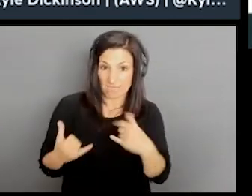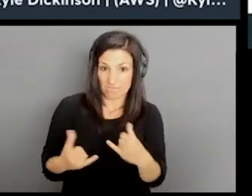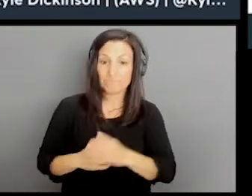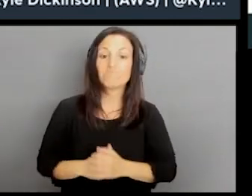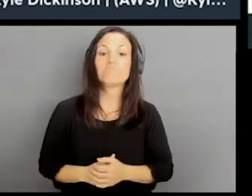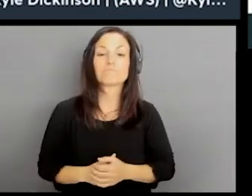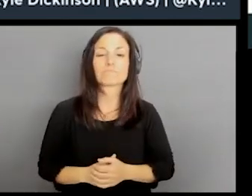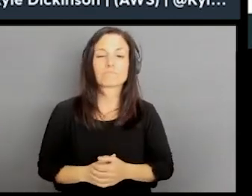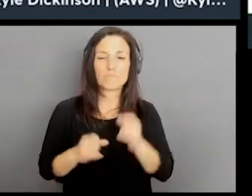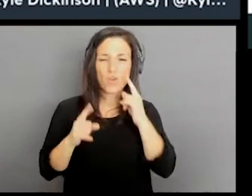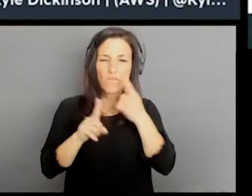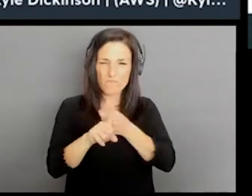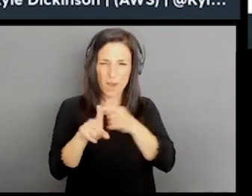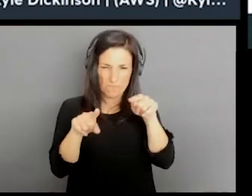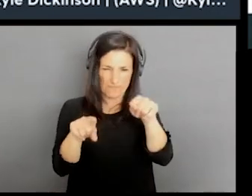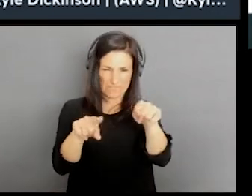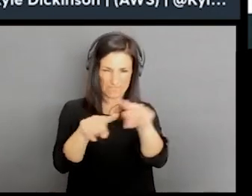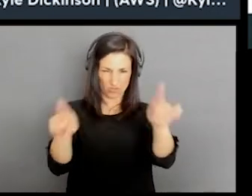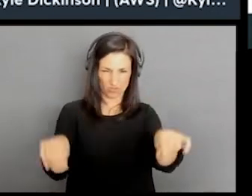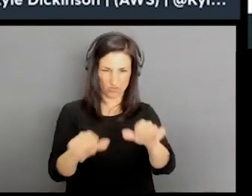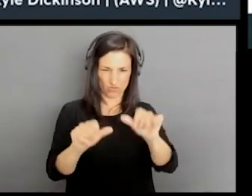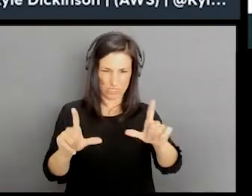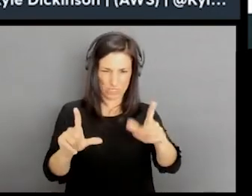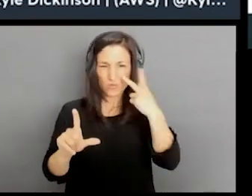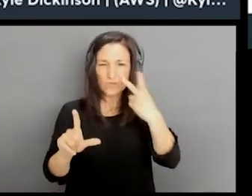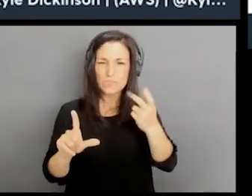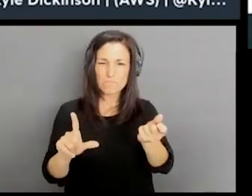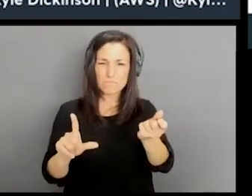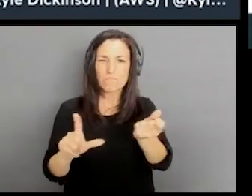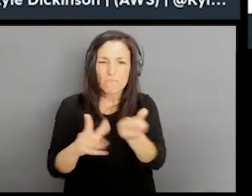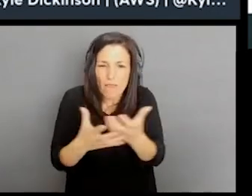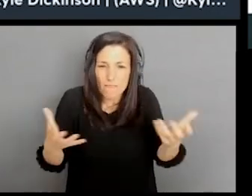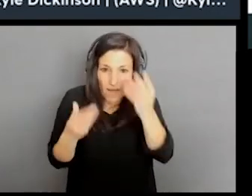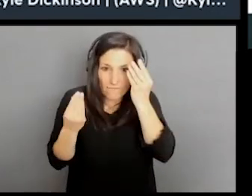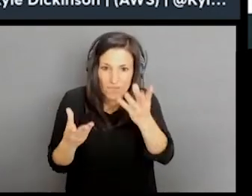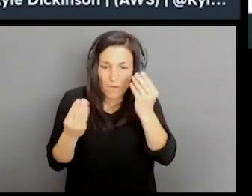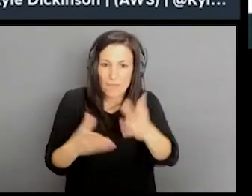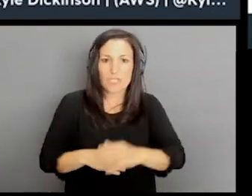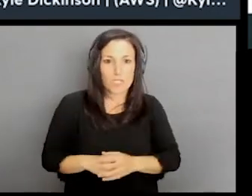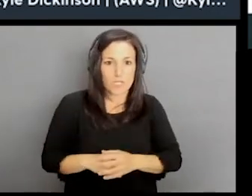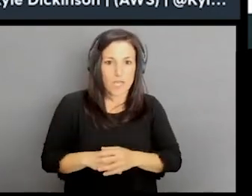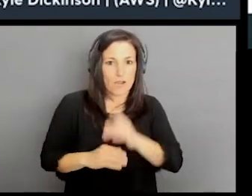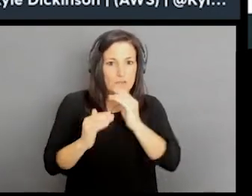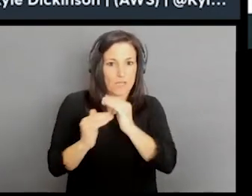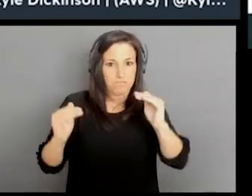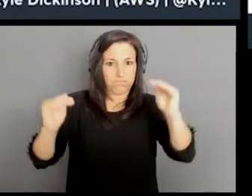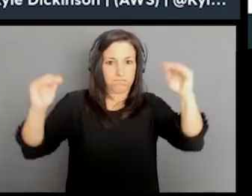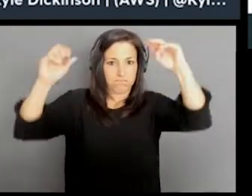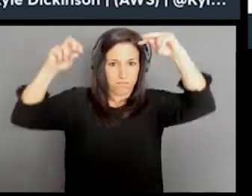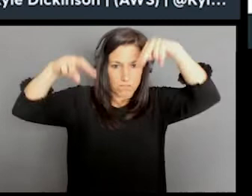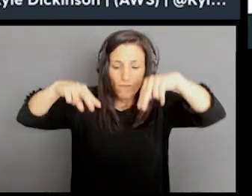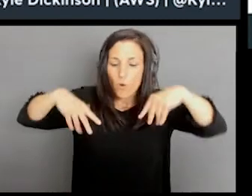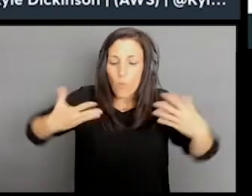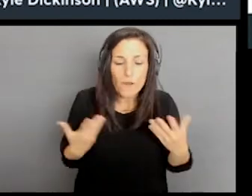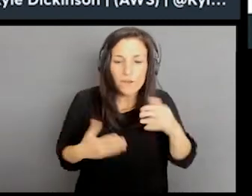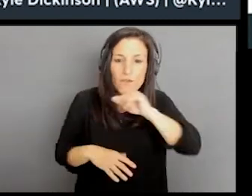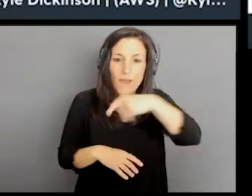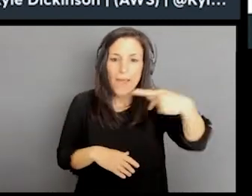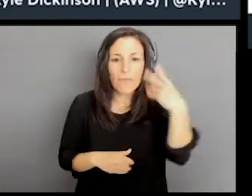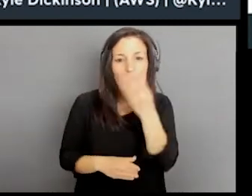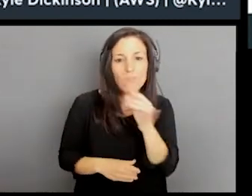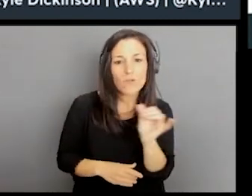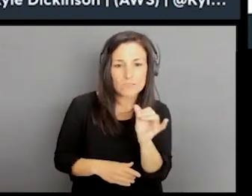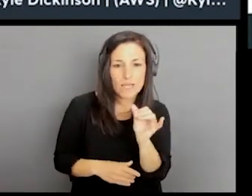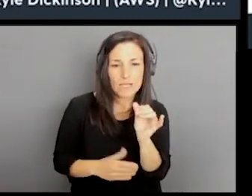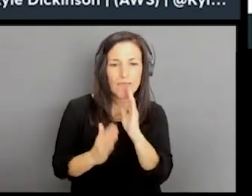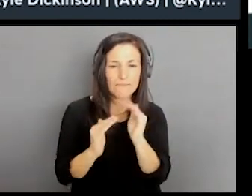you kind of get to see a lot of information at a very 1,000-foot level of what your application looks like and what the level of